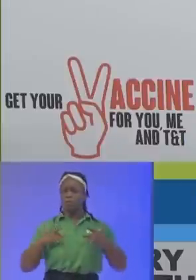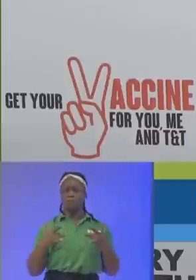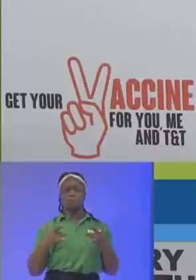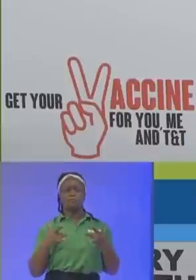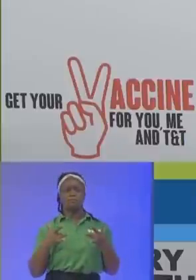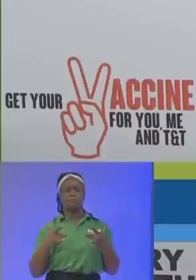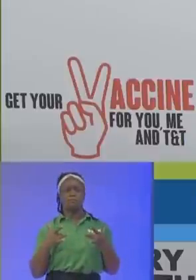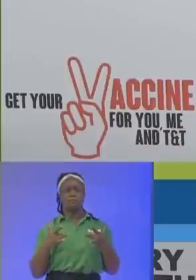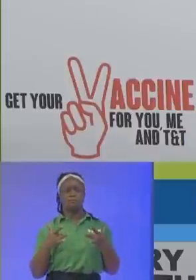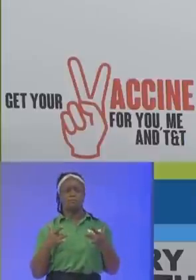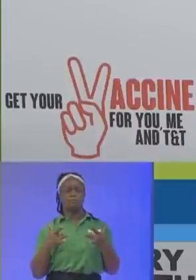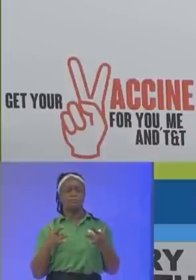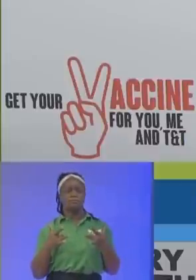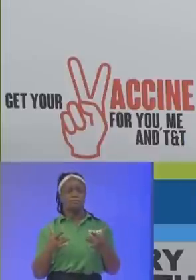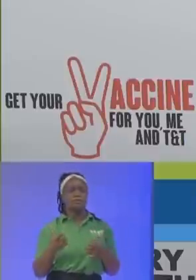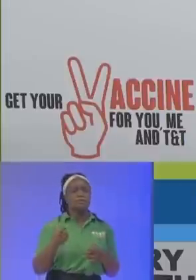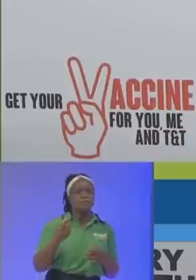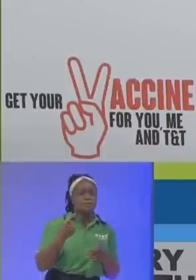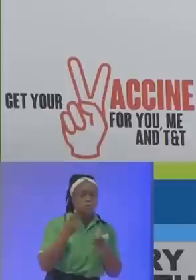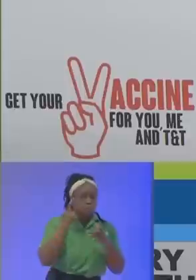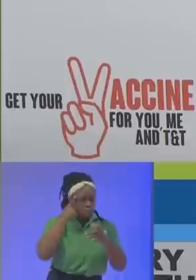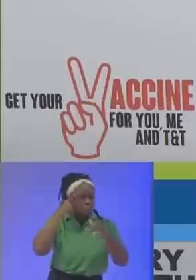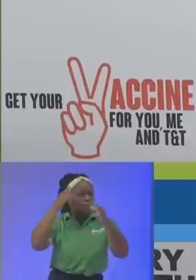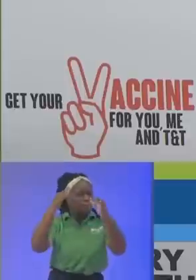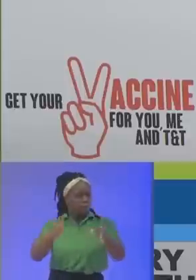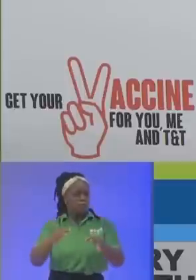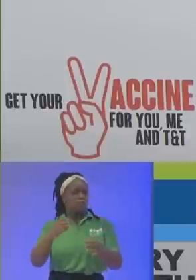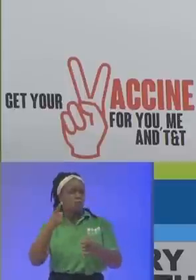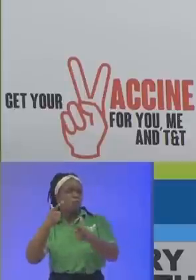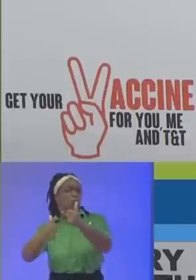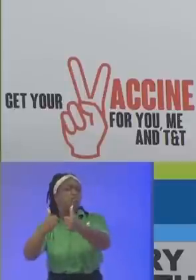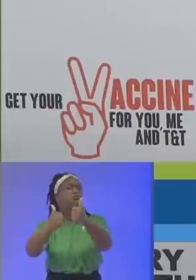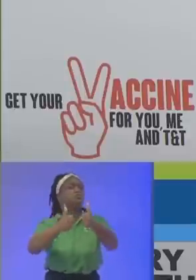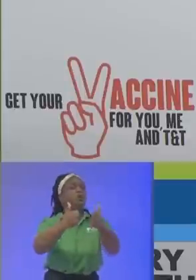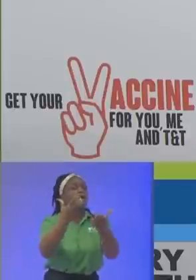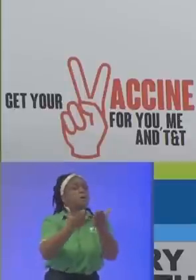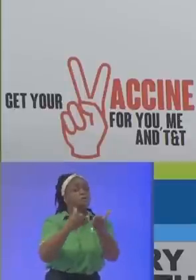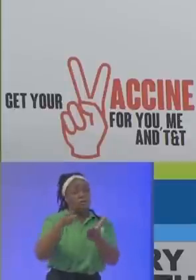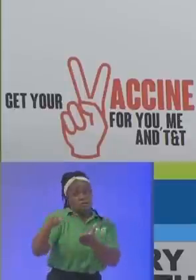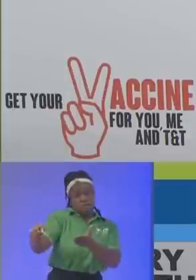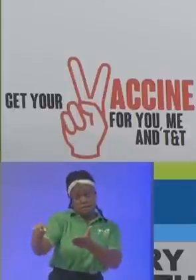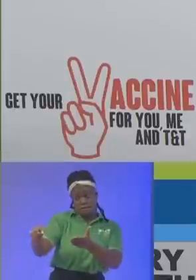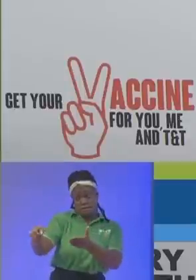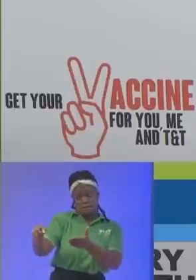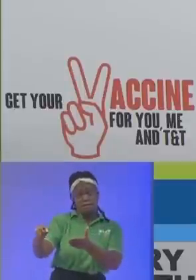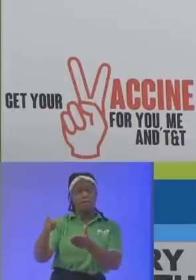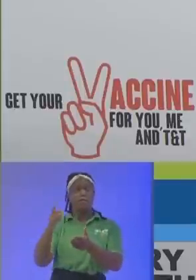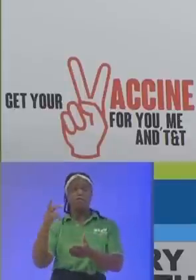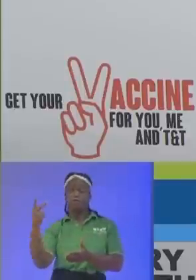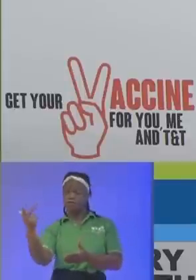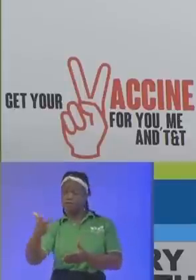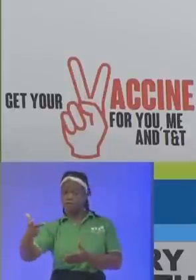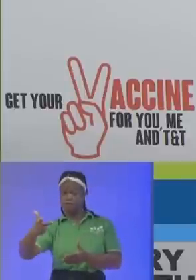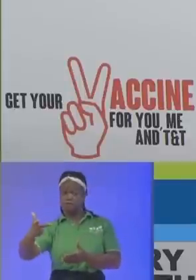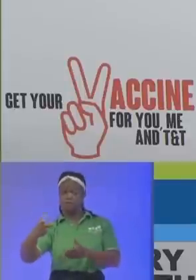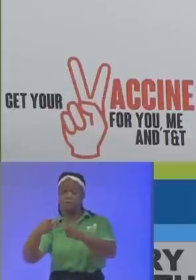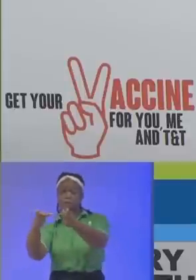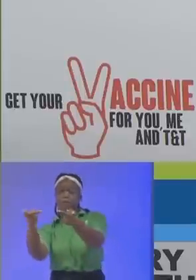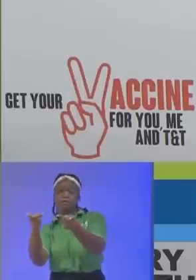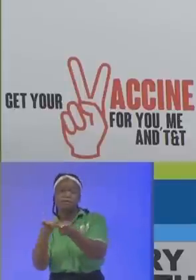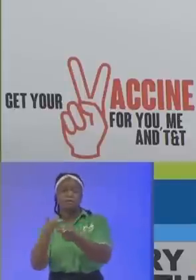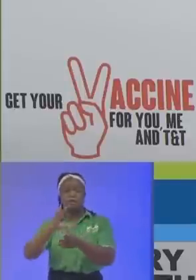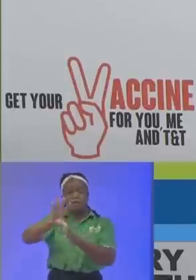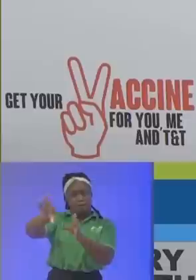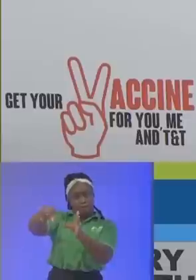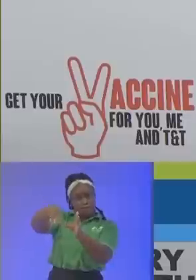be consolidated. That is, we might take 3 sites in a particular area and consolidate them into one, like what we would